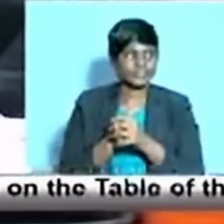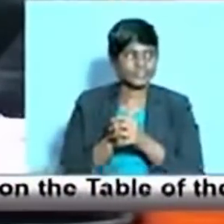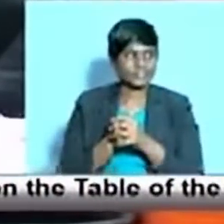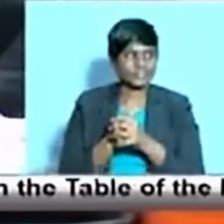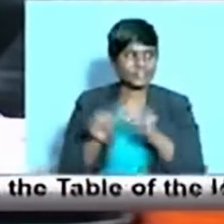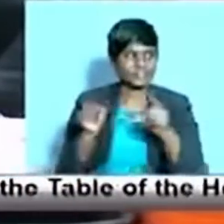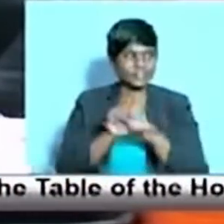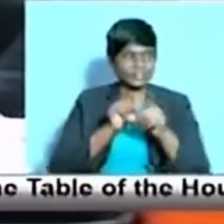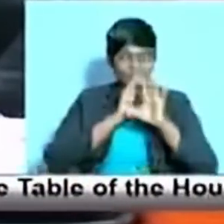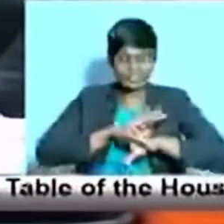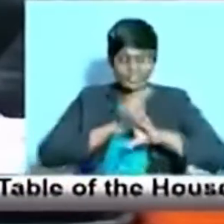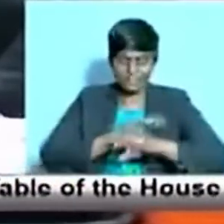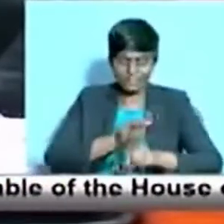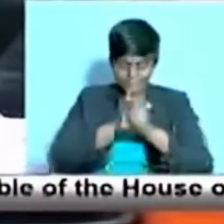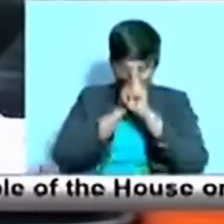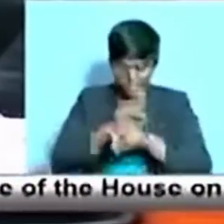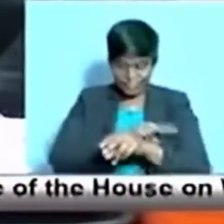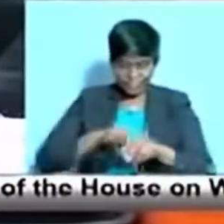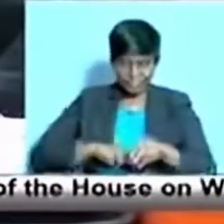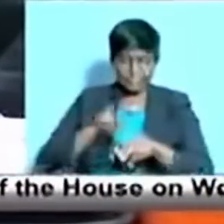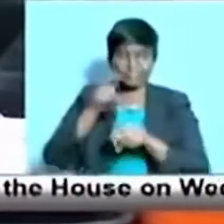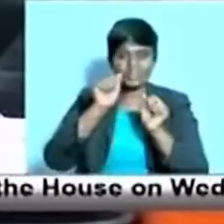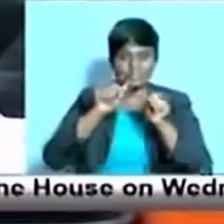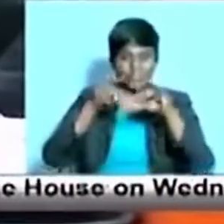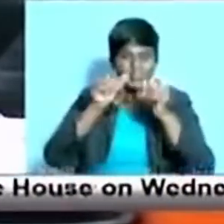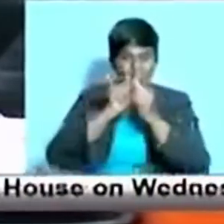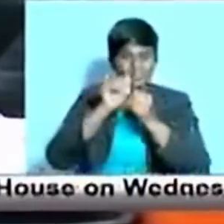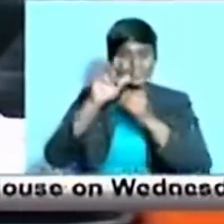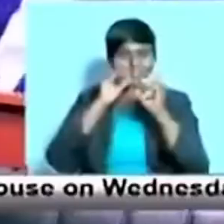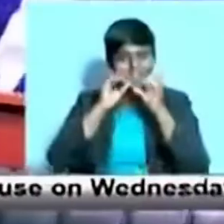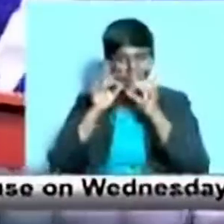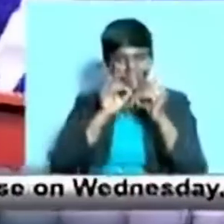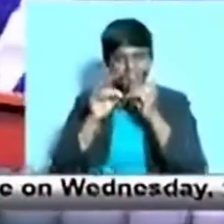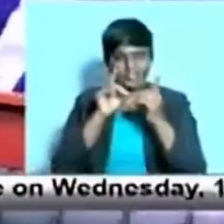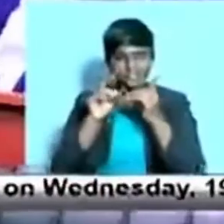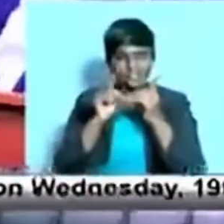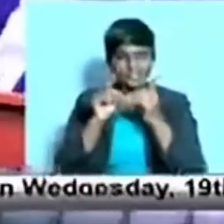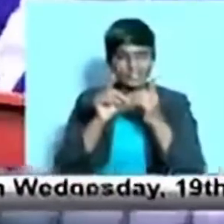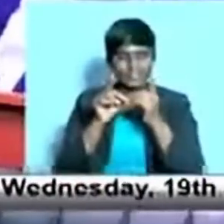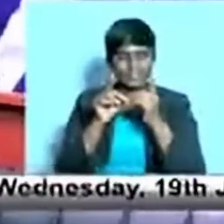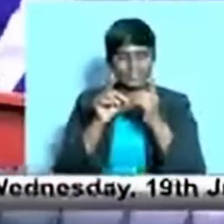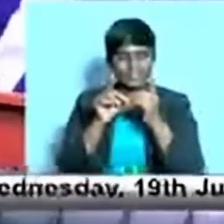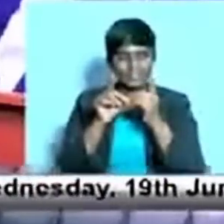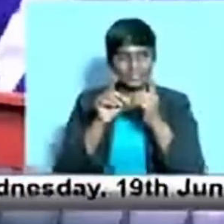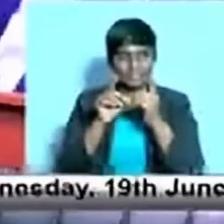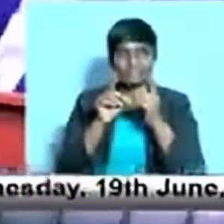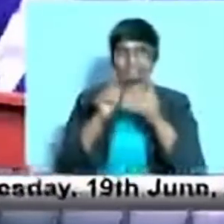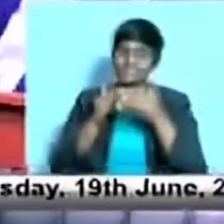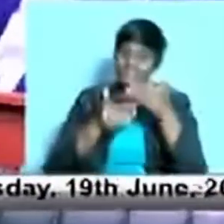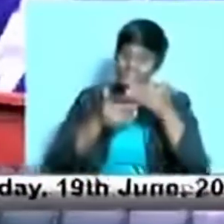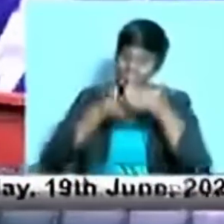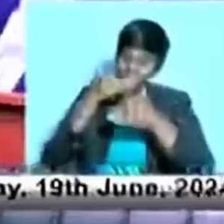Order, Honorable Members, so you may continue with your debate, Honorable Members. Since I have moved on, Madam